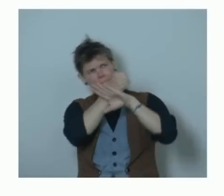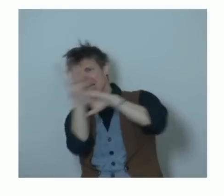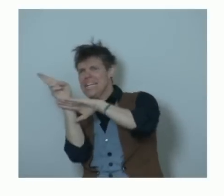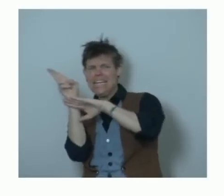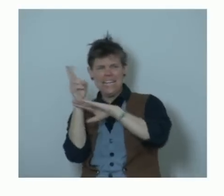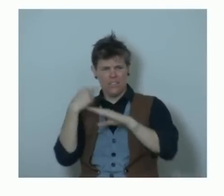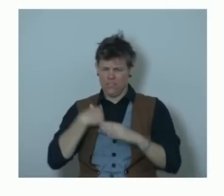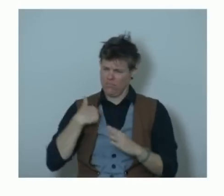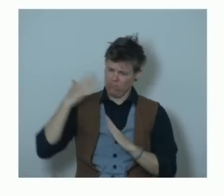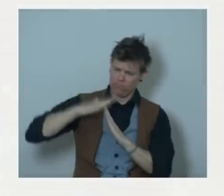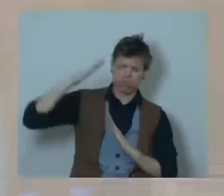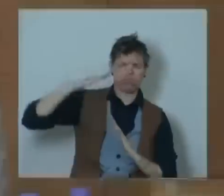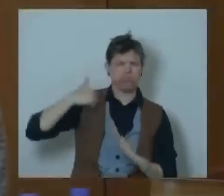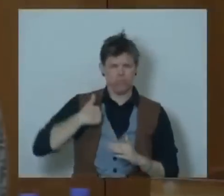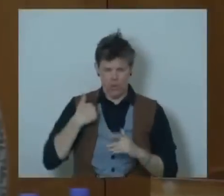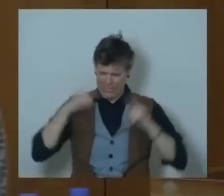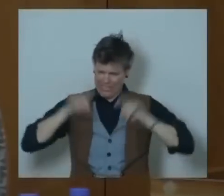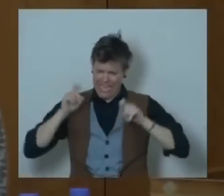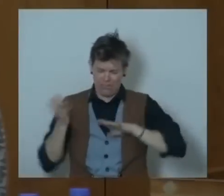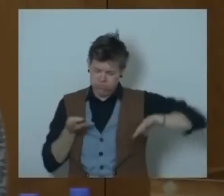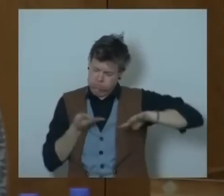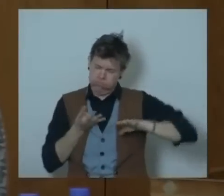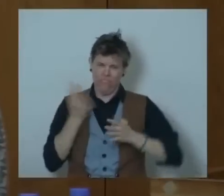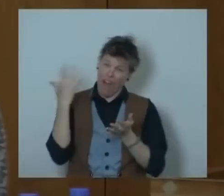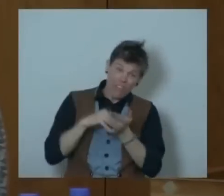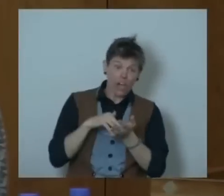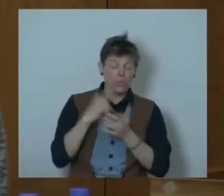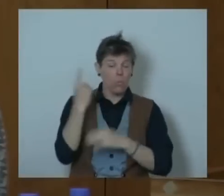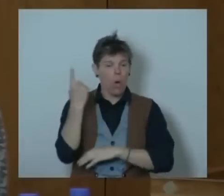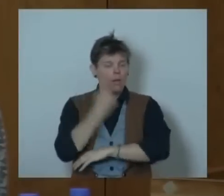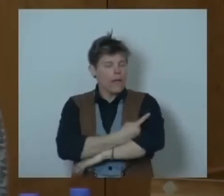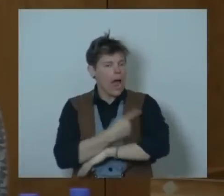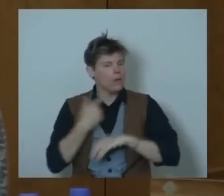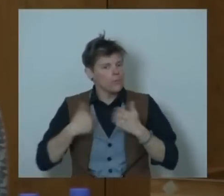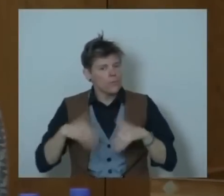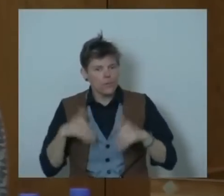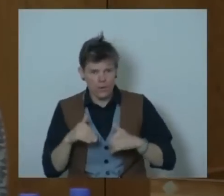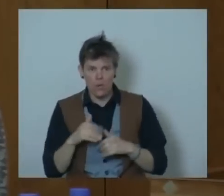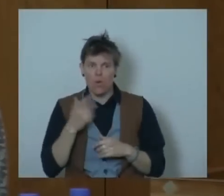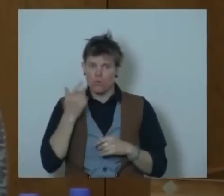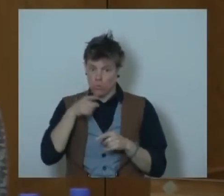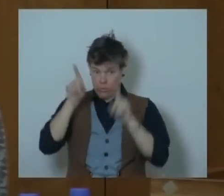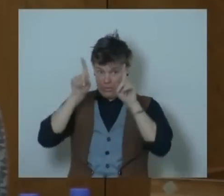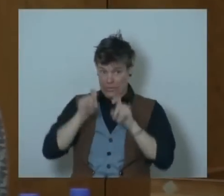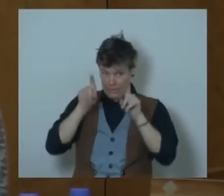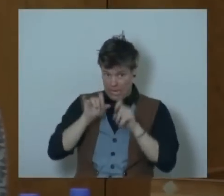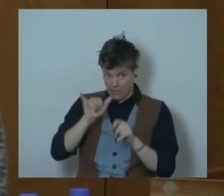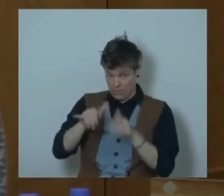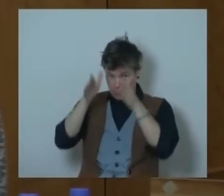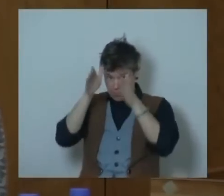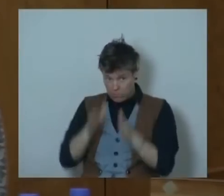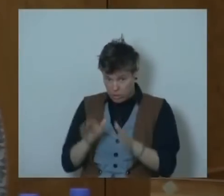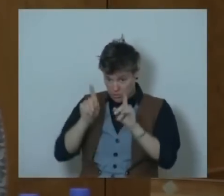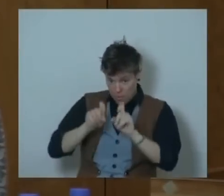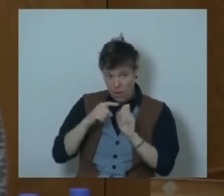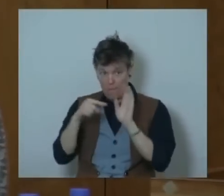testing is so important. People sometimes forget, because when we test someone and we find out that they're positive, then we isolate that person. And then that